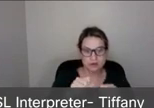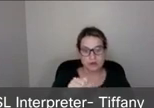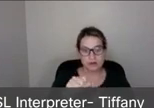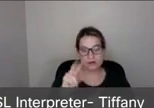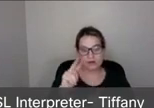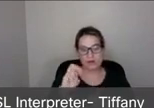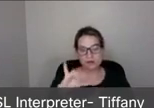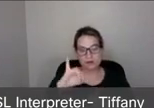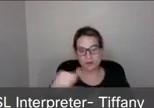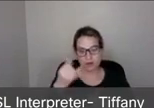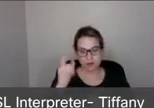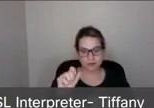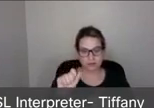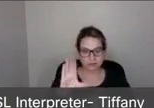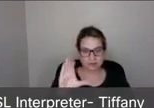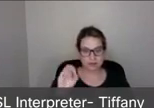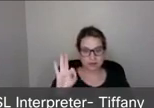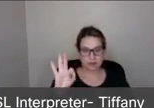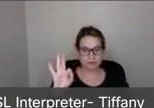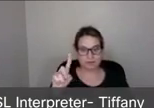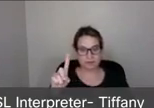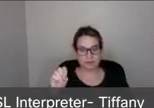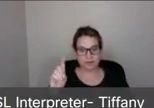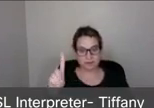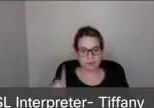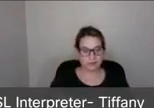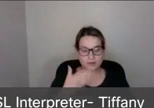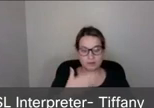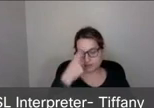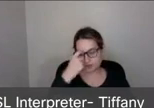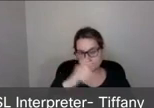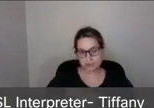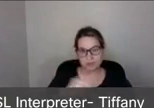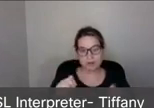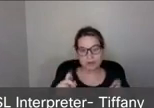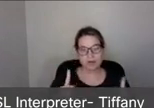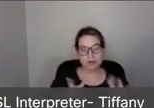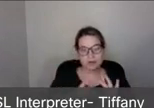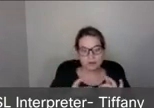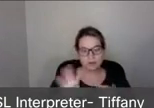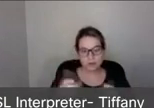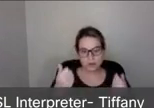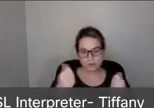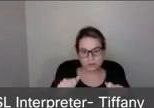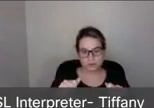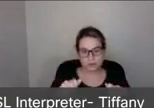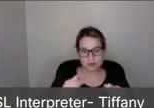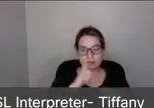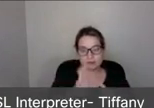map CDF010. Thank you for your time, for this opportunity to comment, and for your effort on this critical